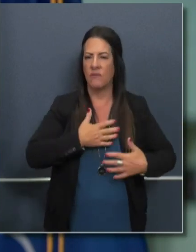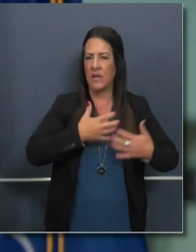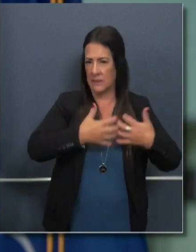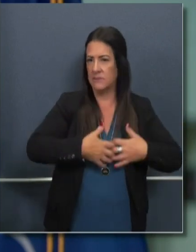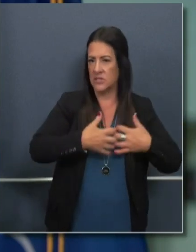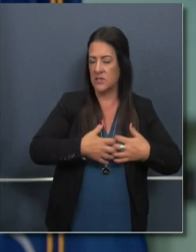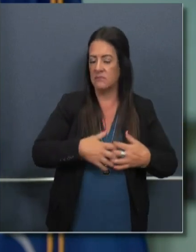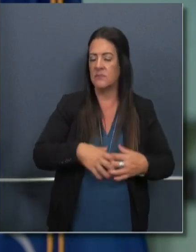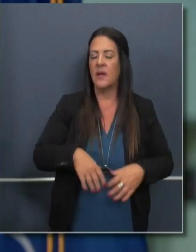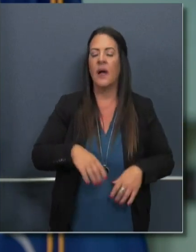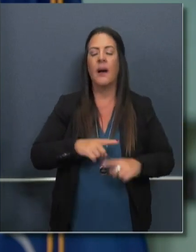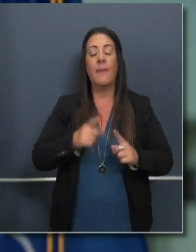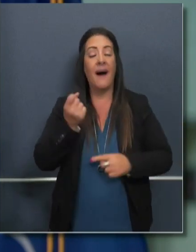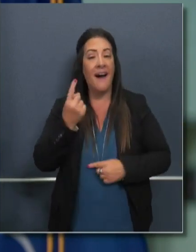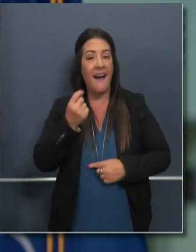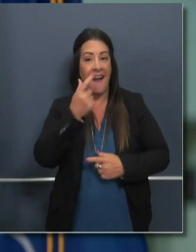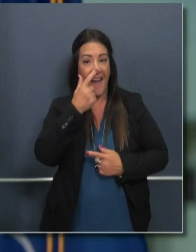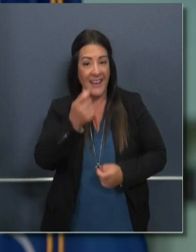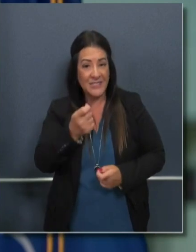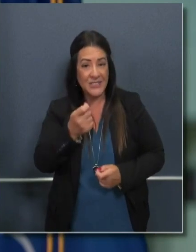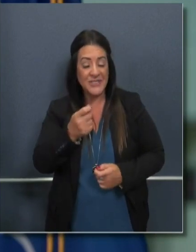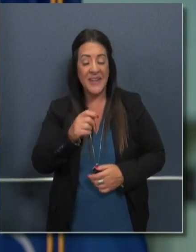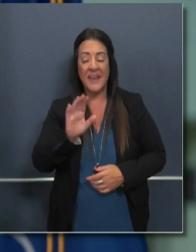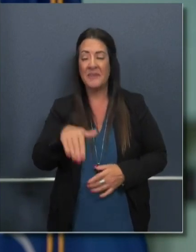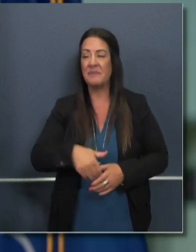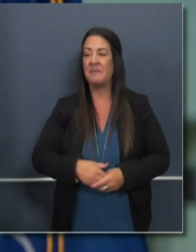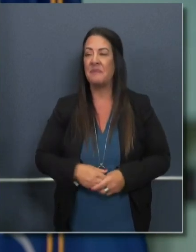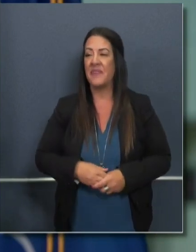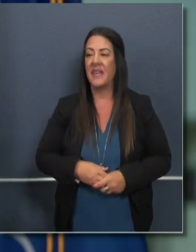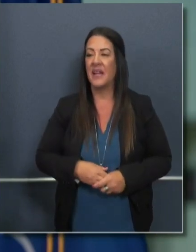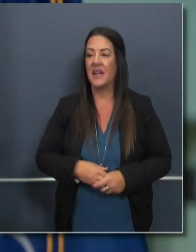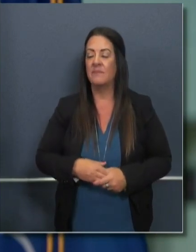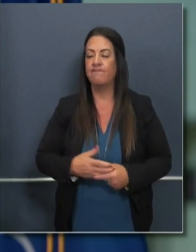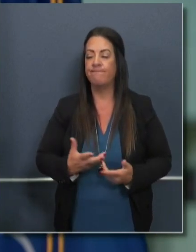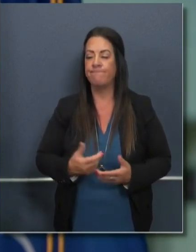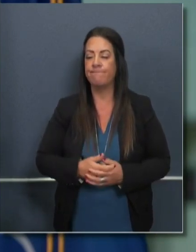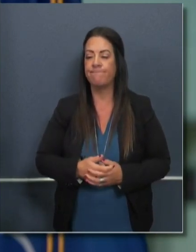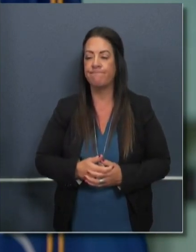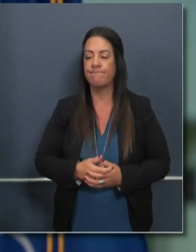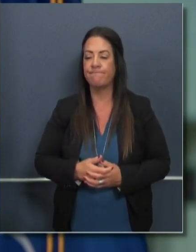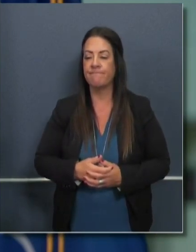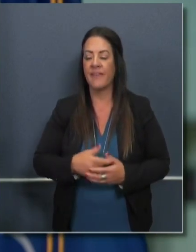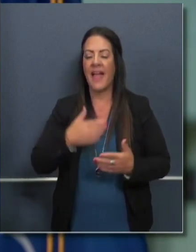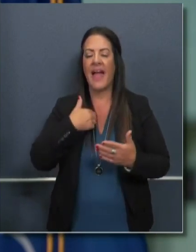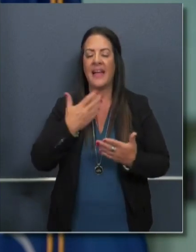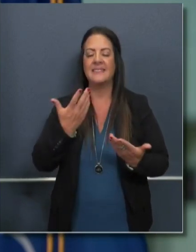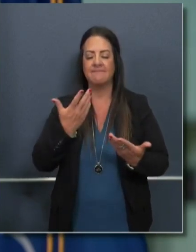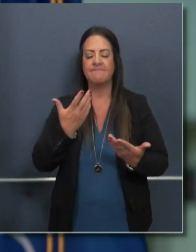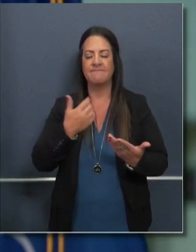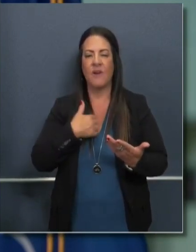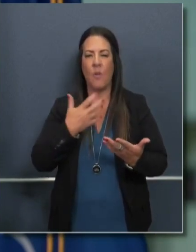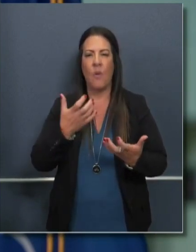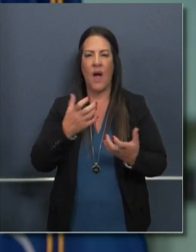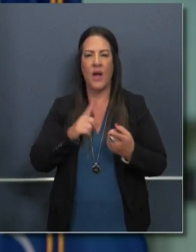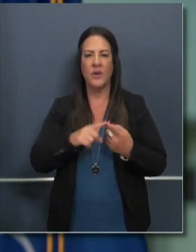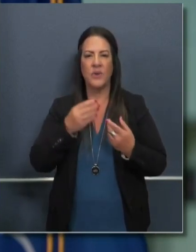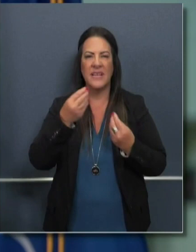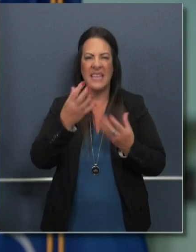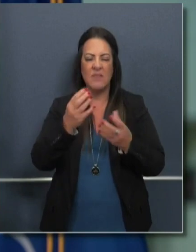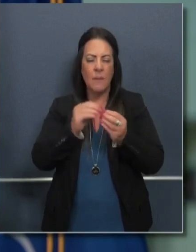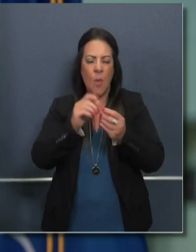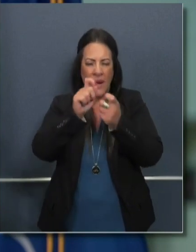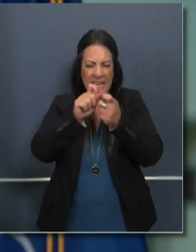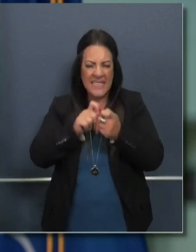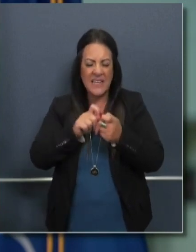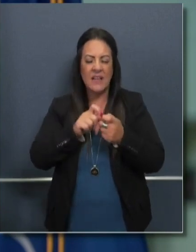ventilators. Interestingly, and forgive me for adding this level of nuance and detail to